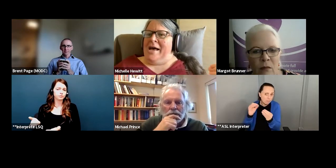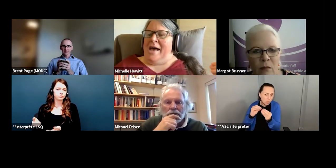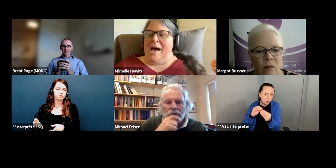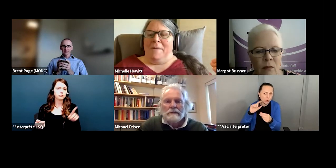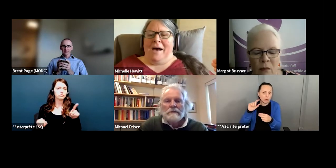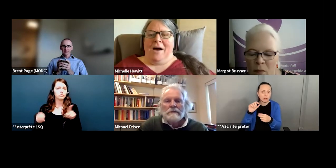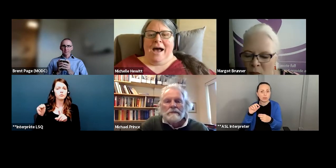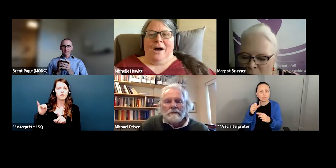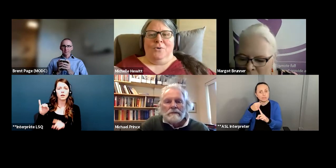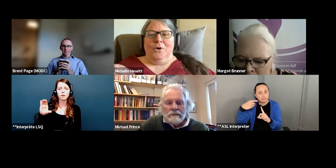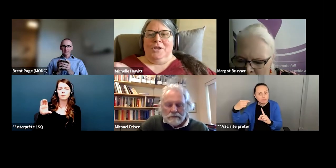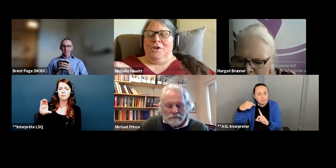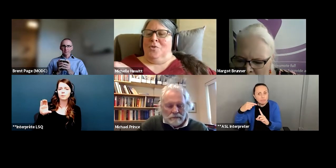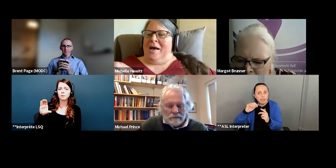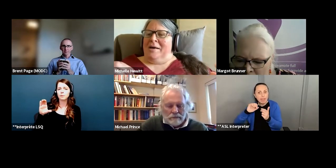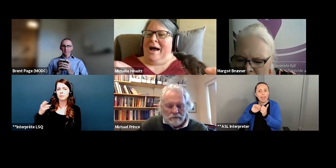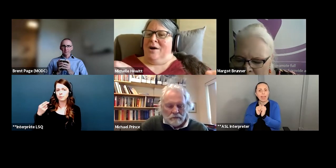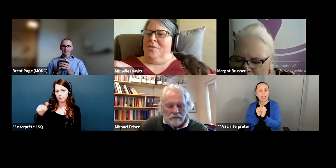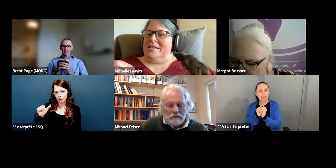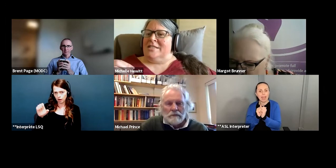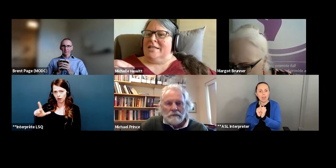about that, about how,